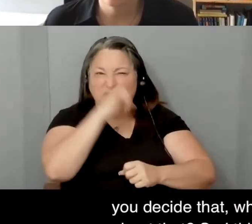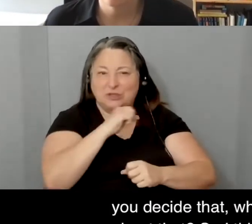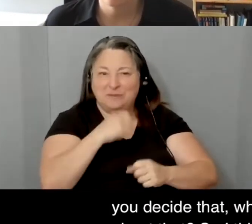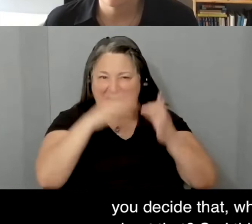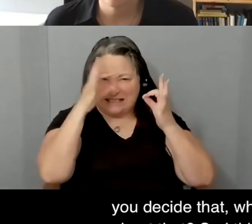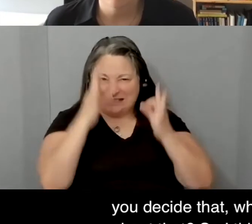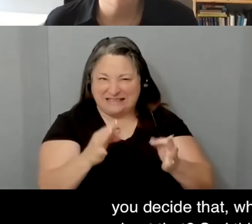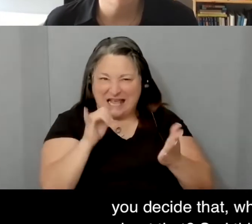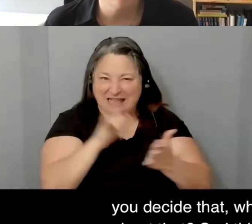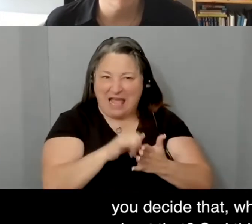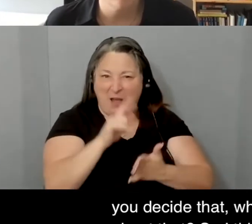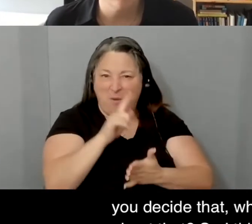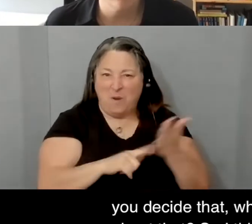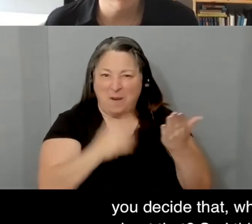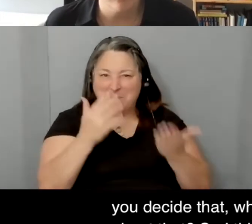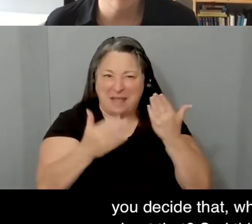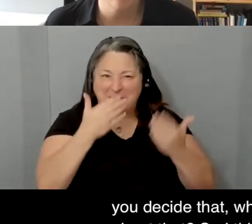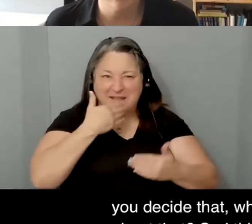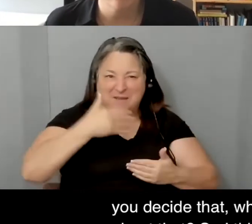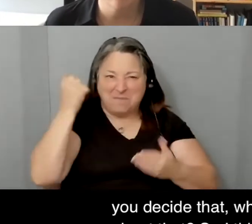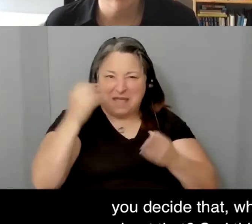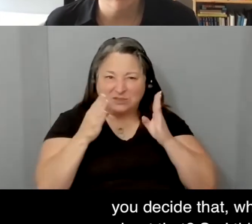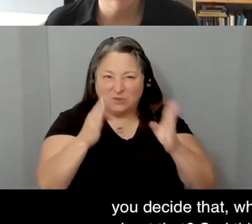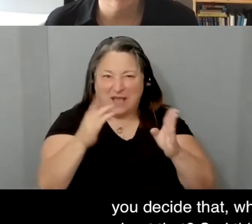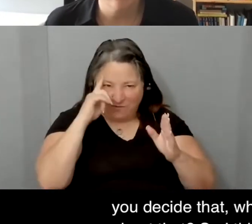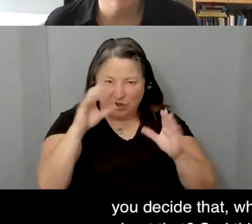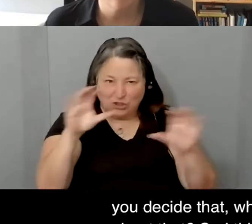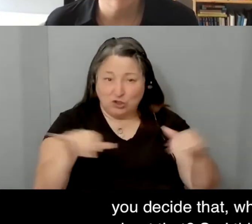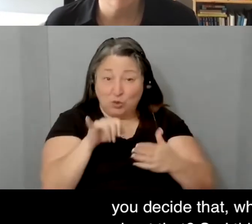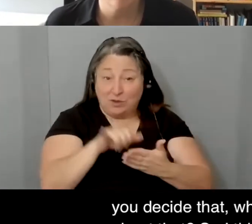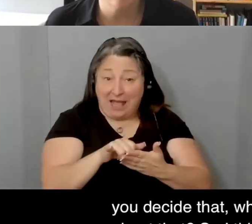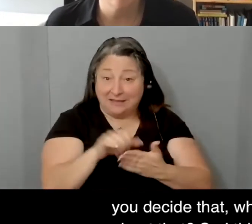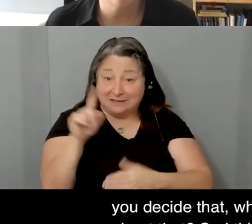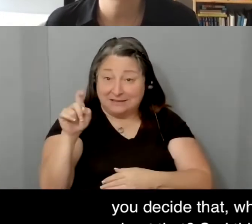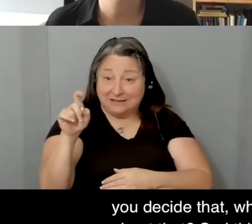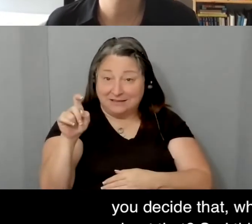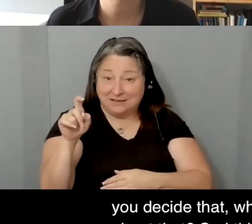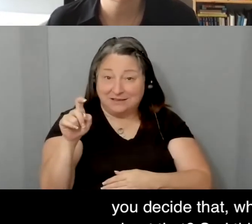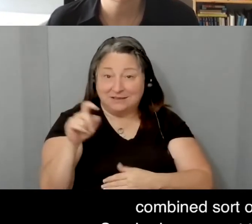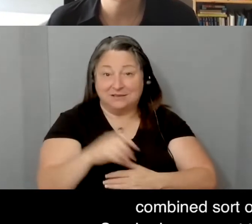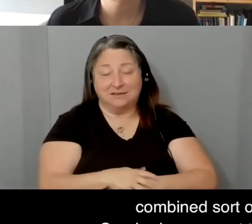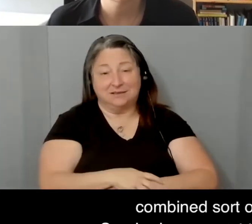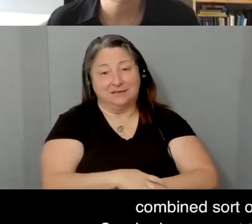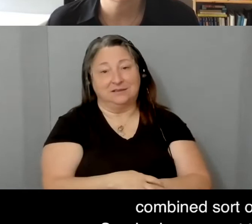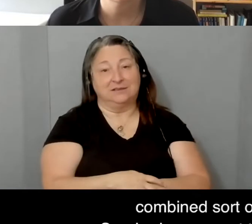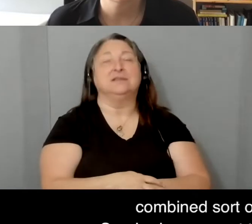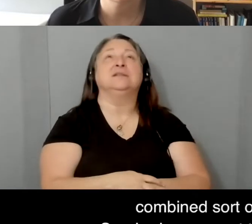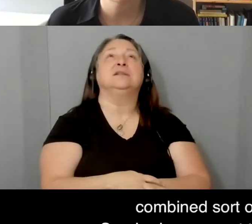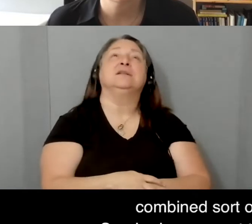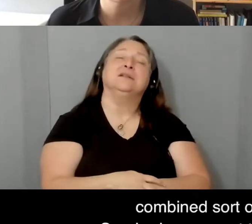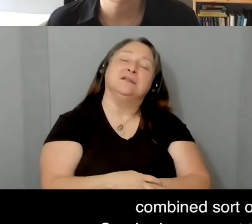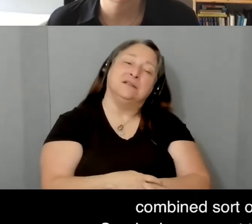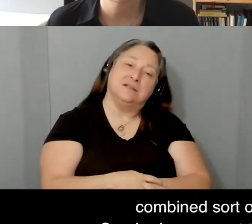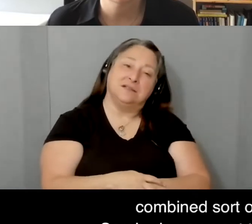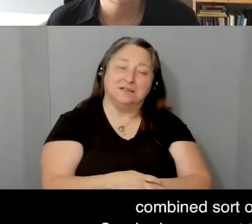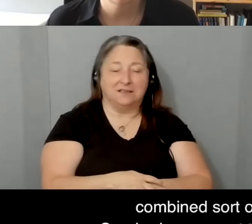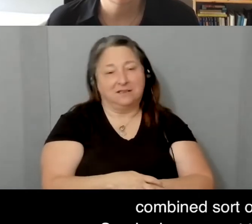be the best way to go about that? So I think those can be answered in a combined sort of